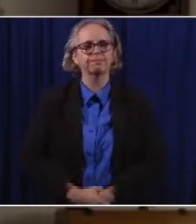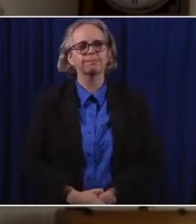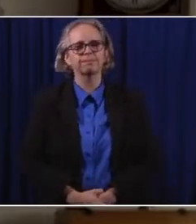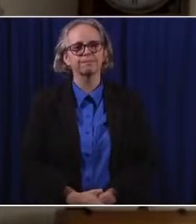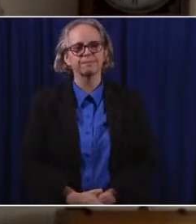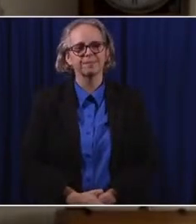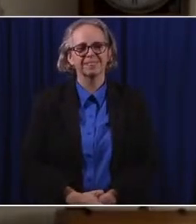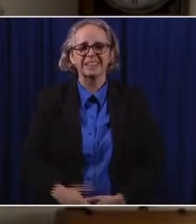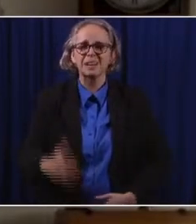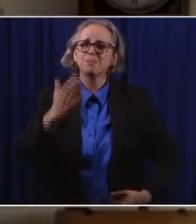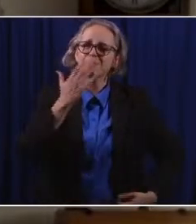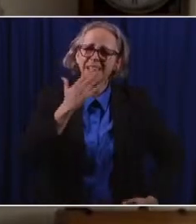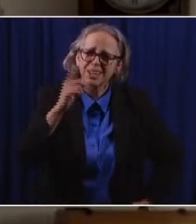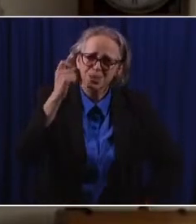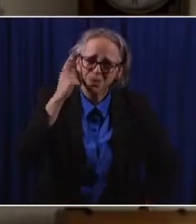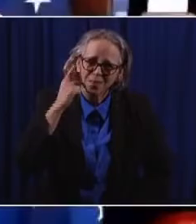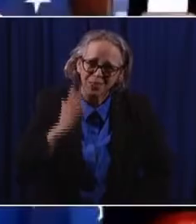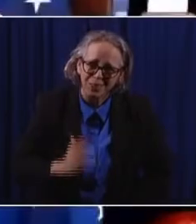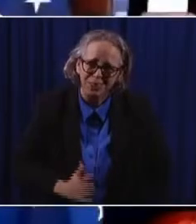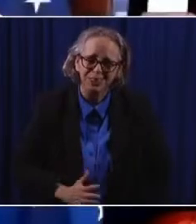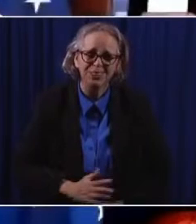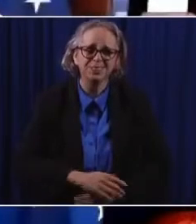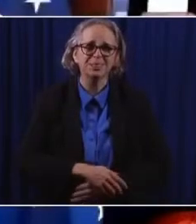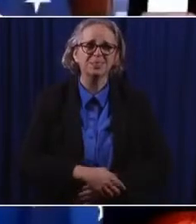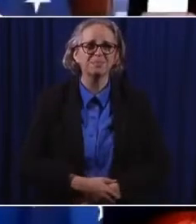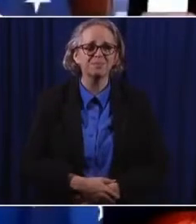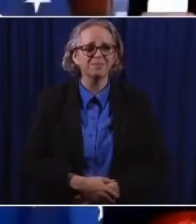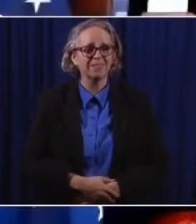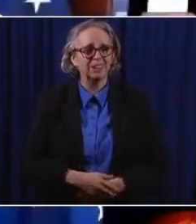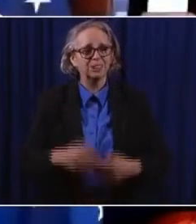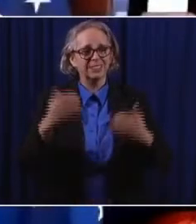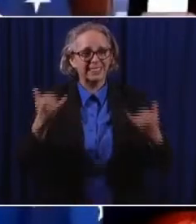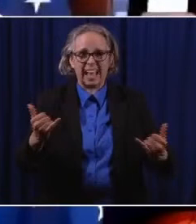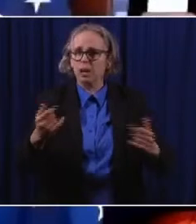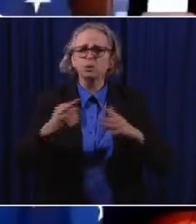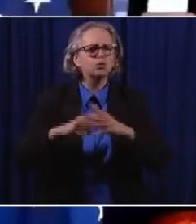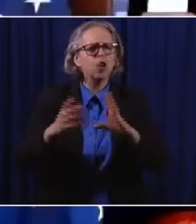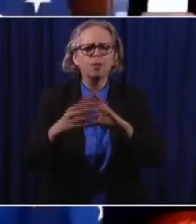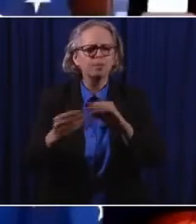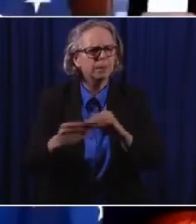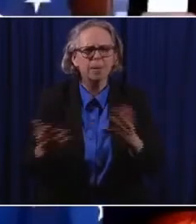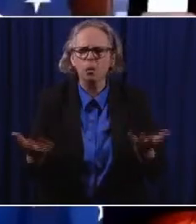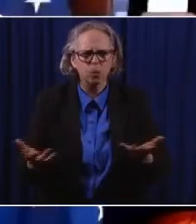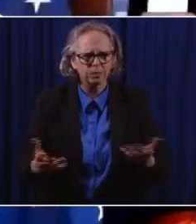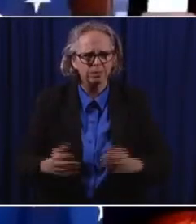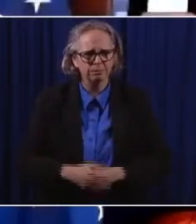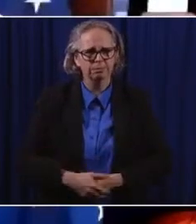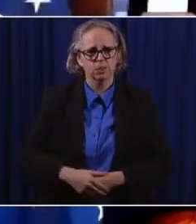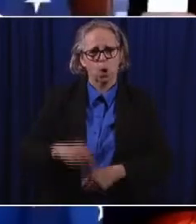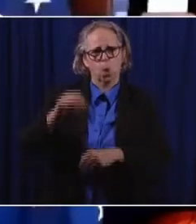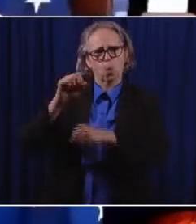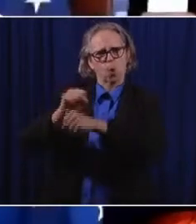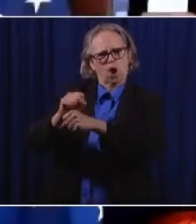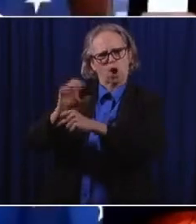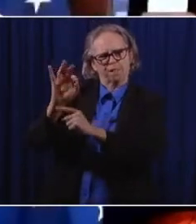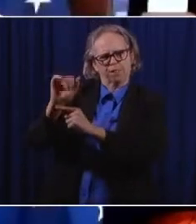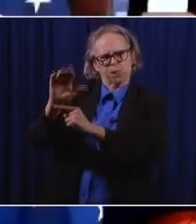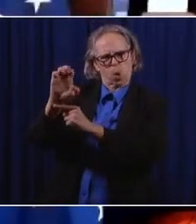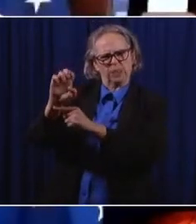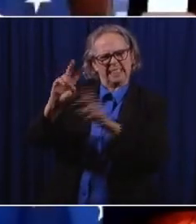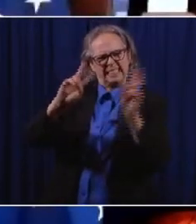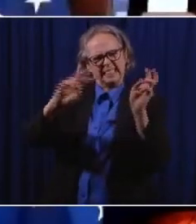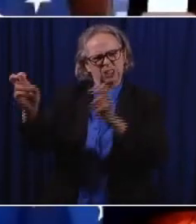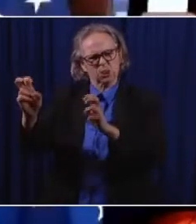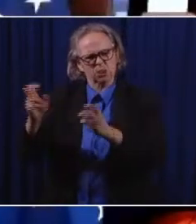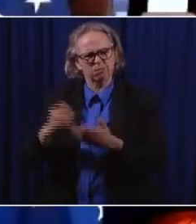Thank you, Governor. I'm going to start today by talking about workforce issues, jobs, and what we